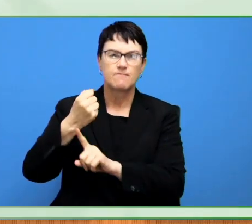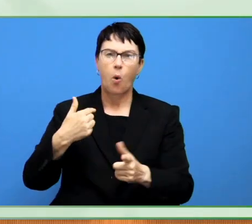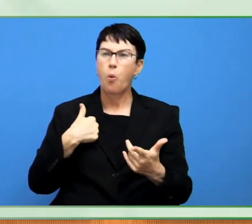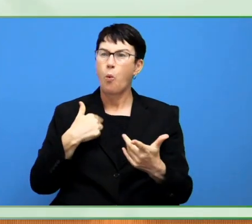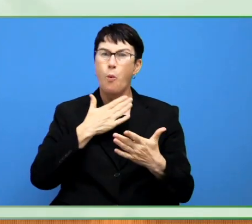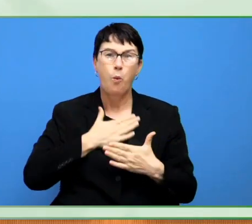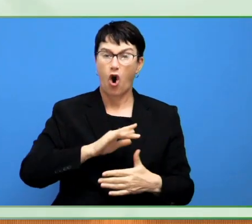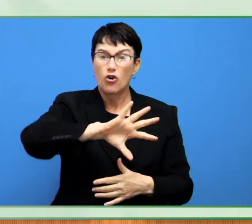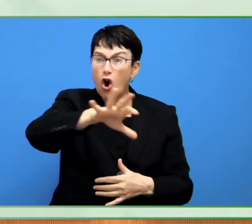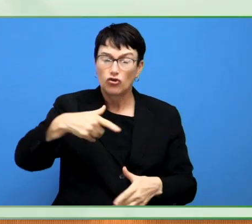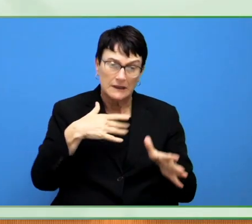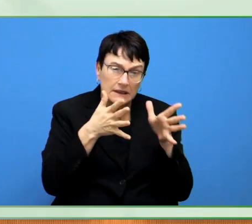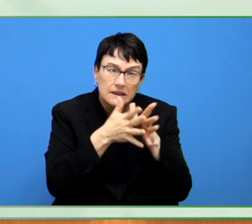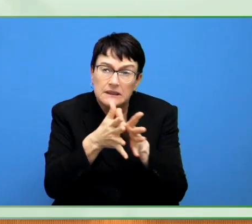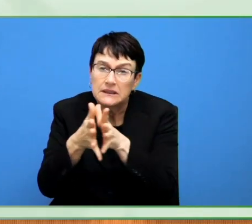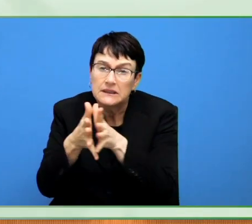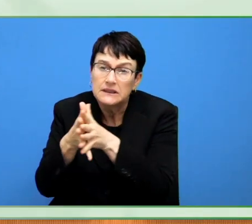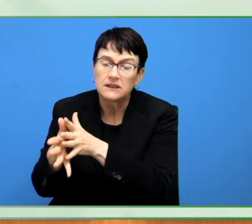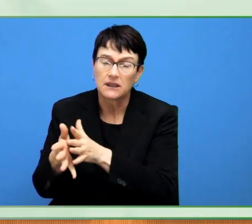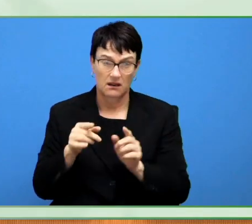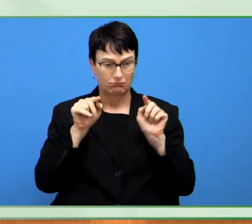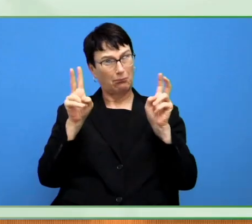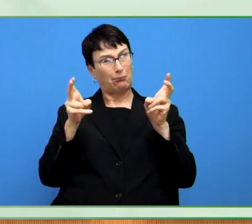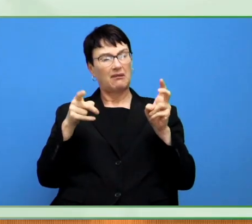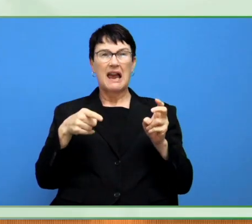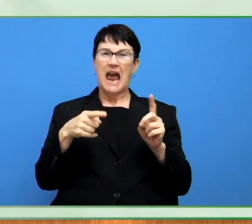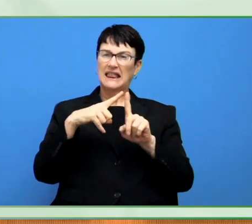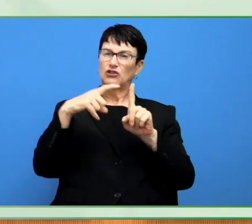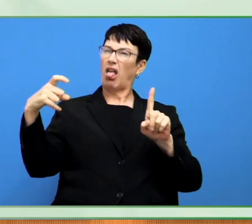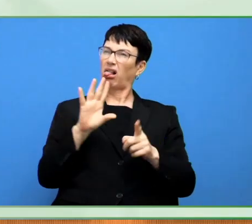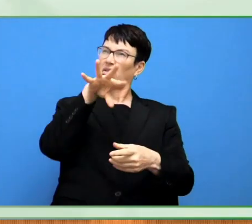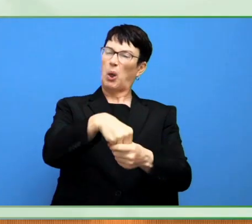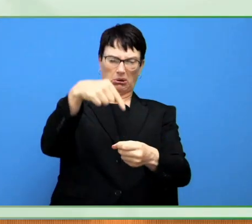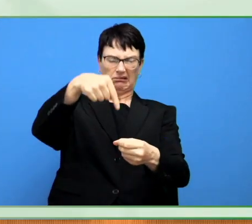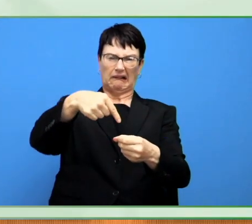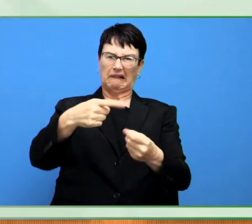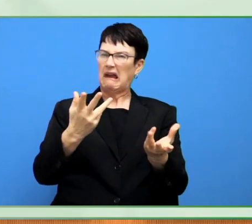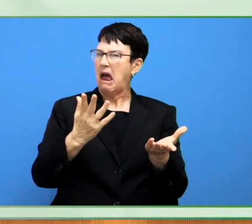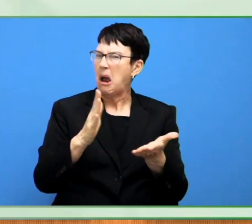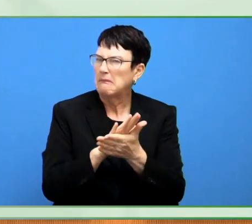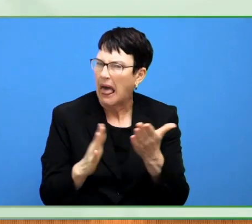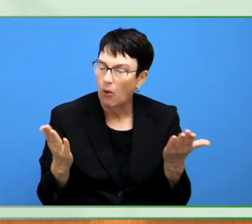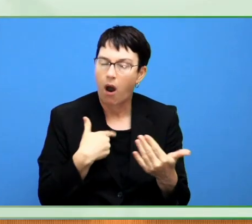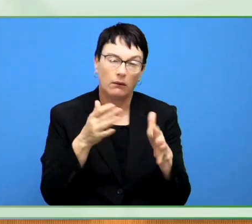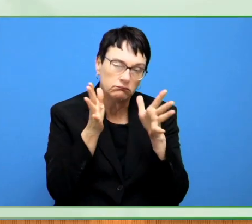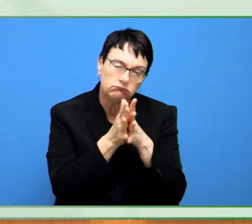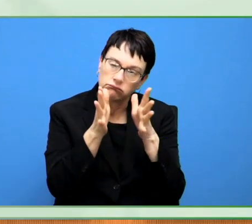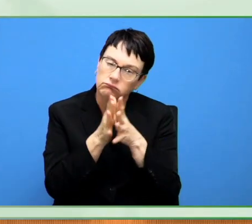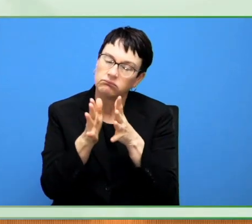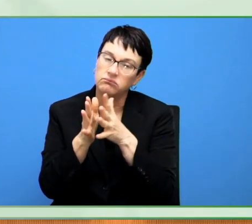environment, which is still not very straightforward. So most of the work was around